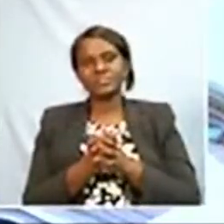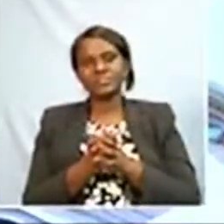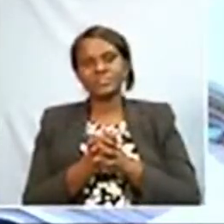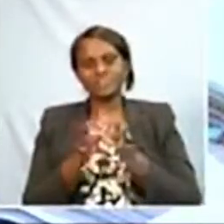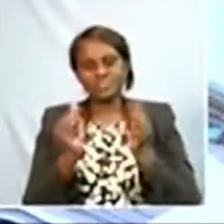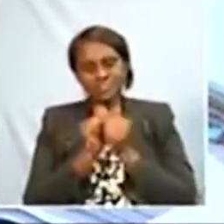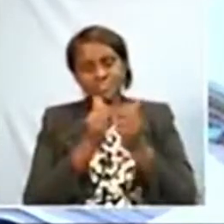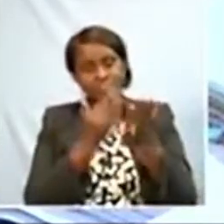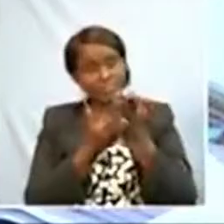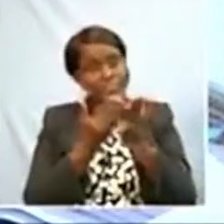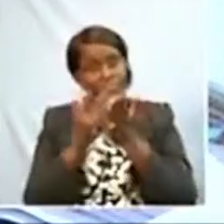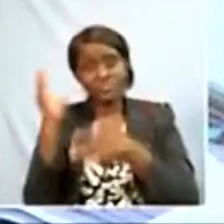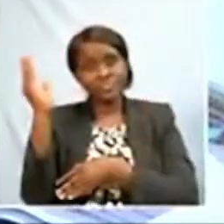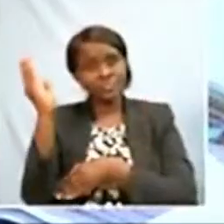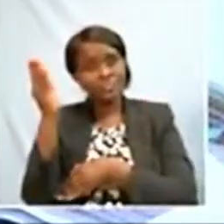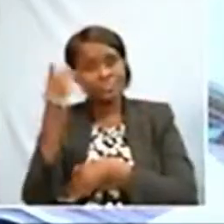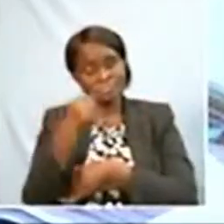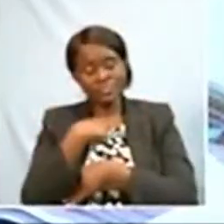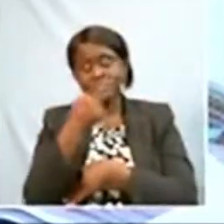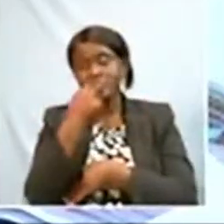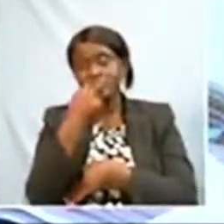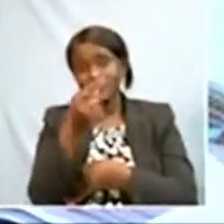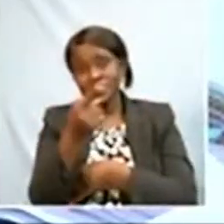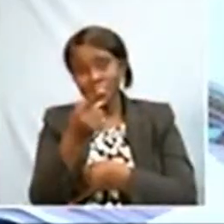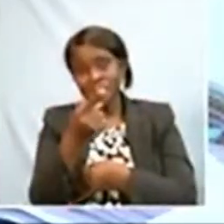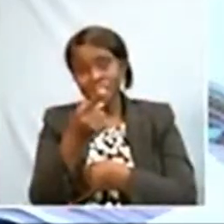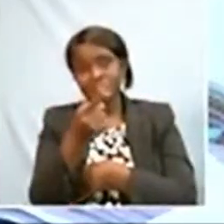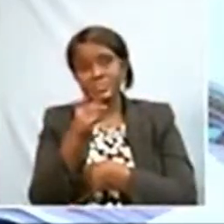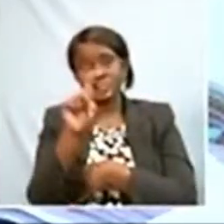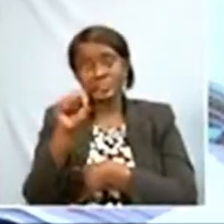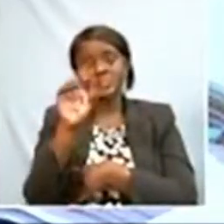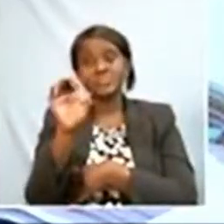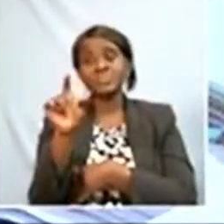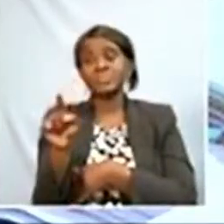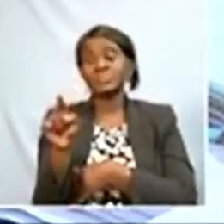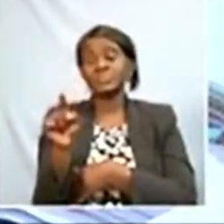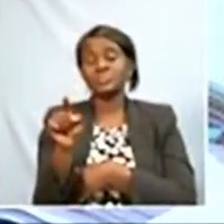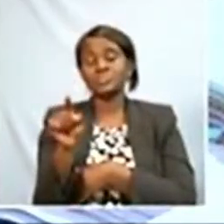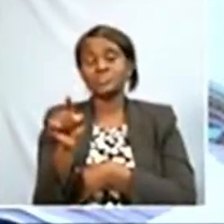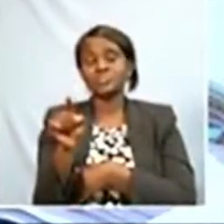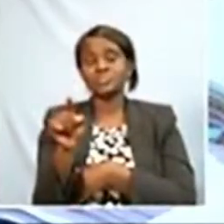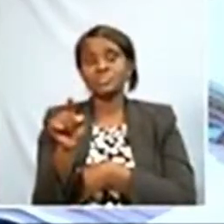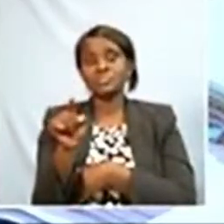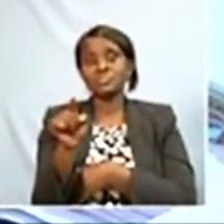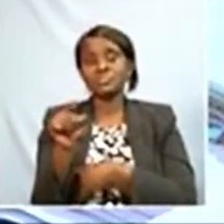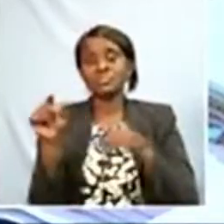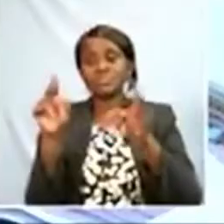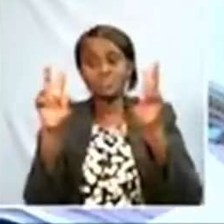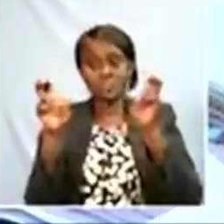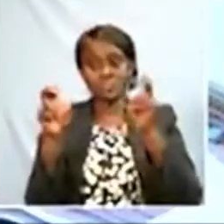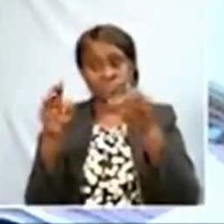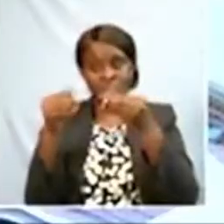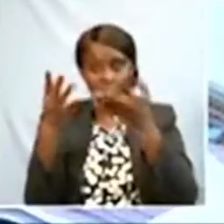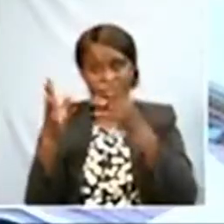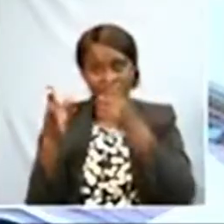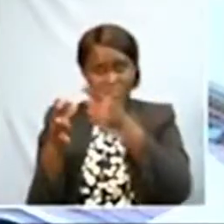With these remarks, I want to say that town clerk, that's a title that you are